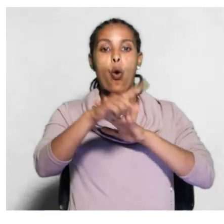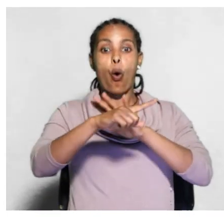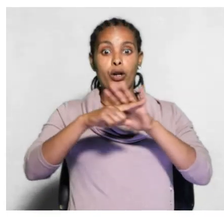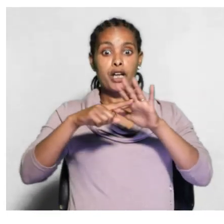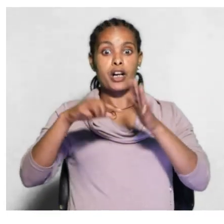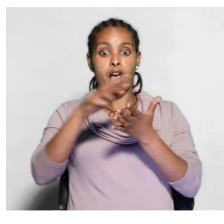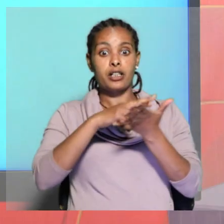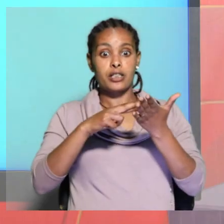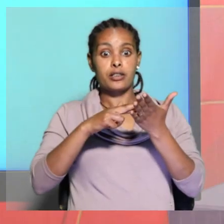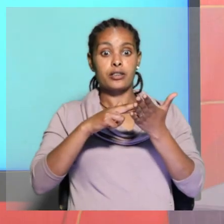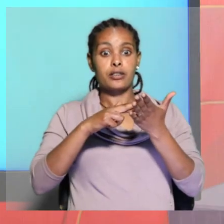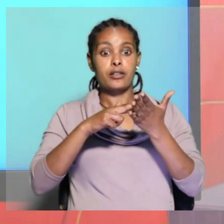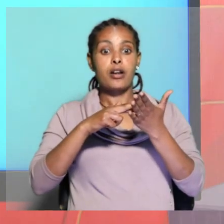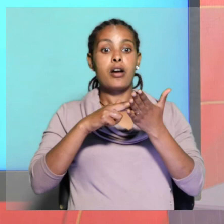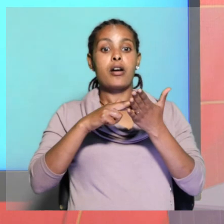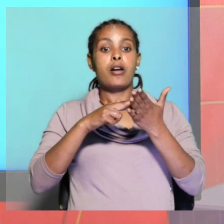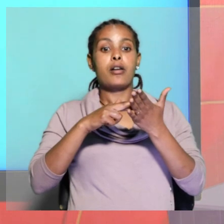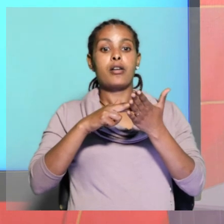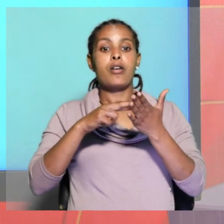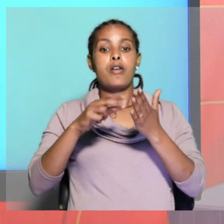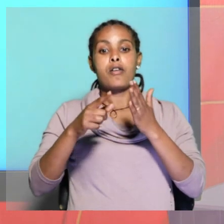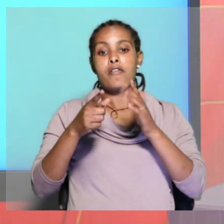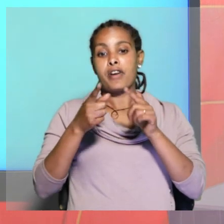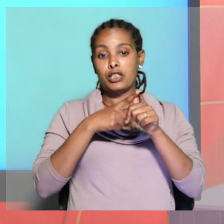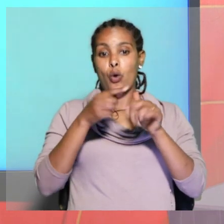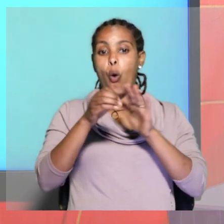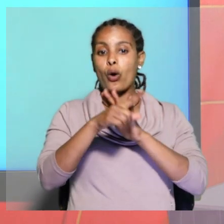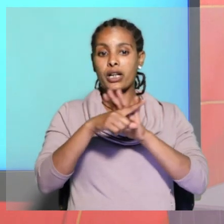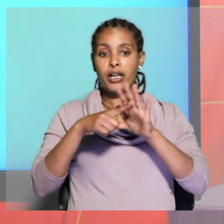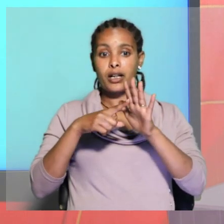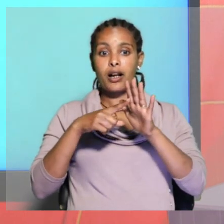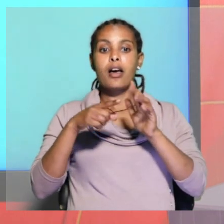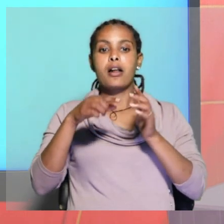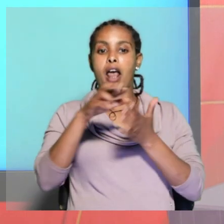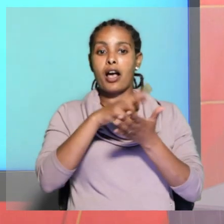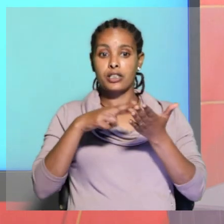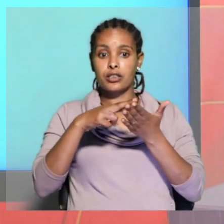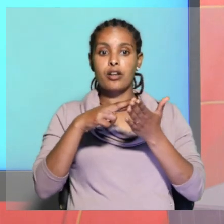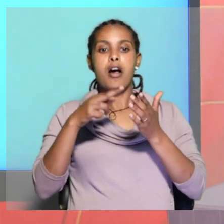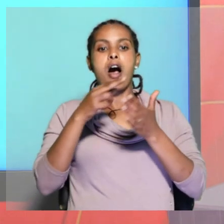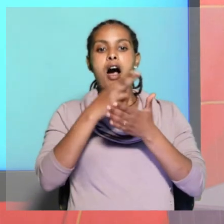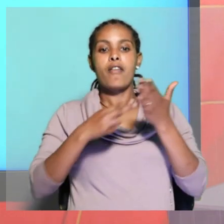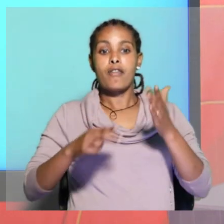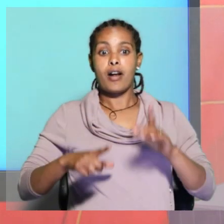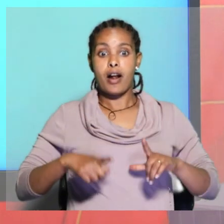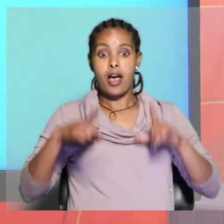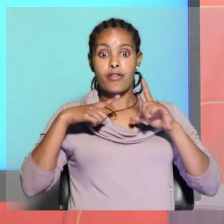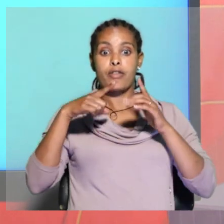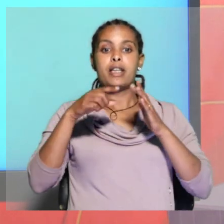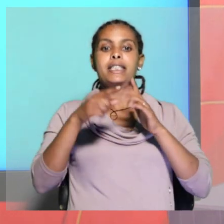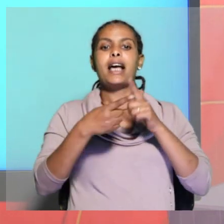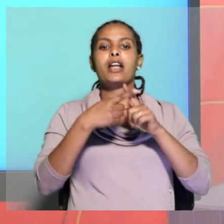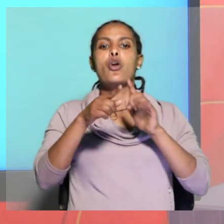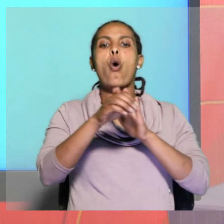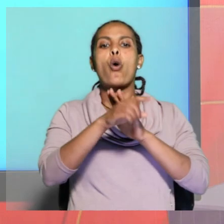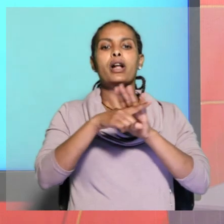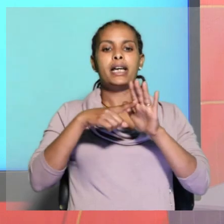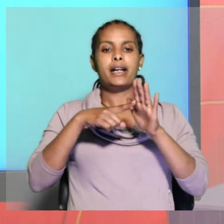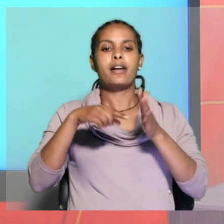reaction, half-lifetime for first-order reaction, half-lifetime for second-order